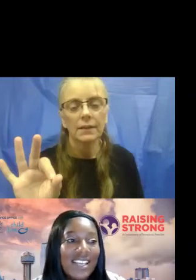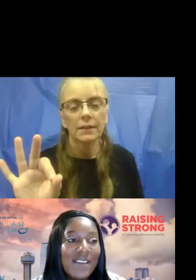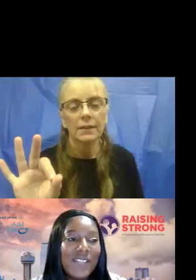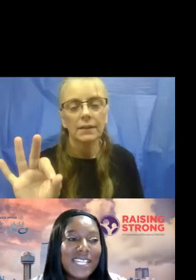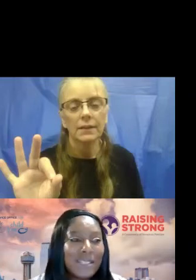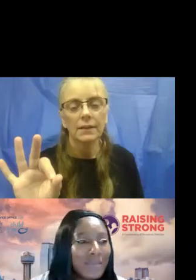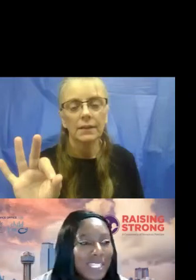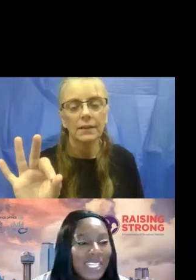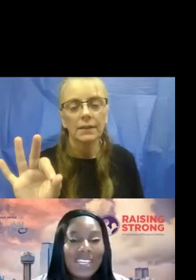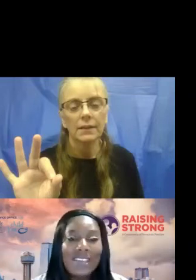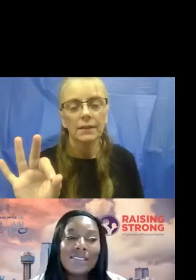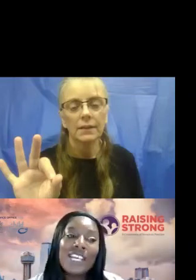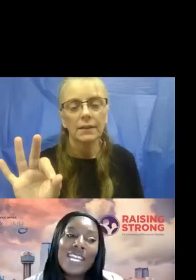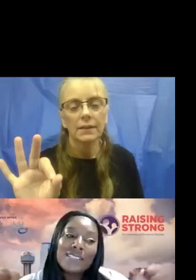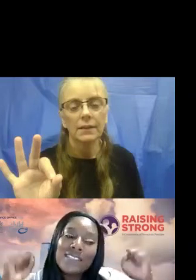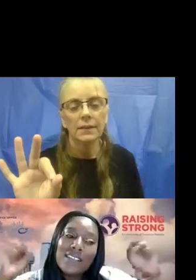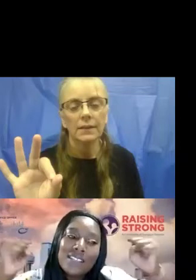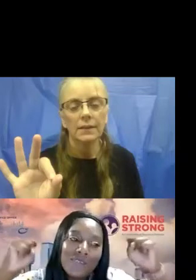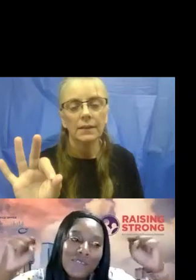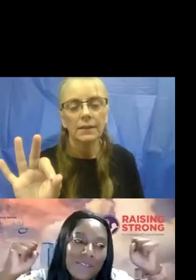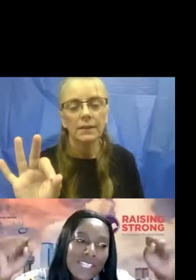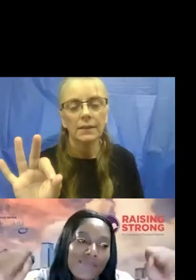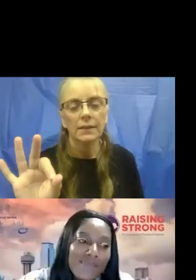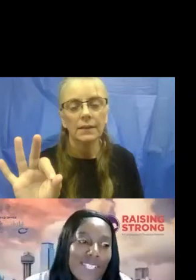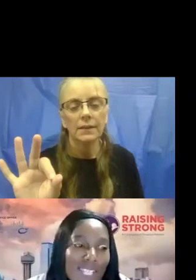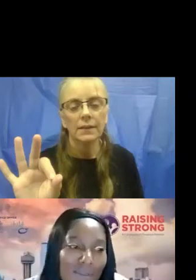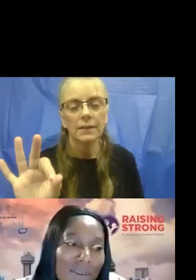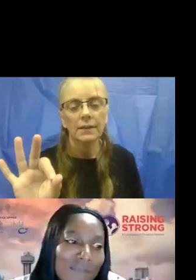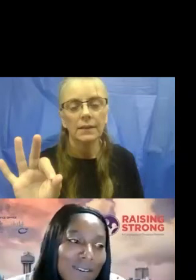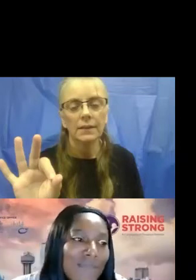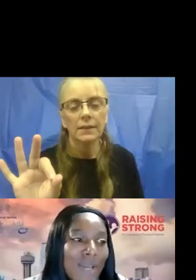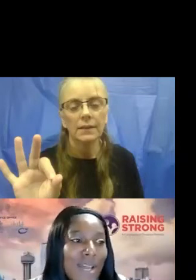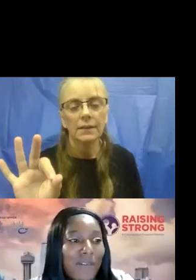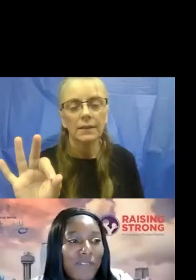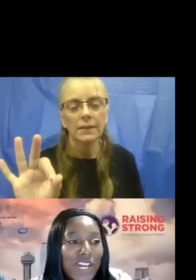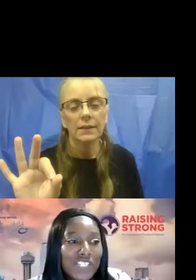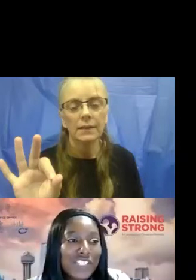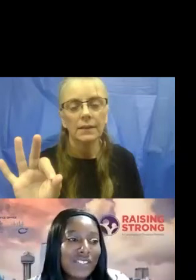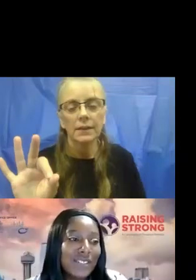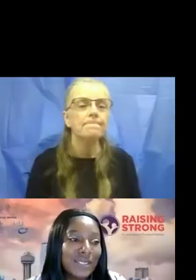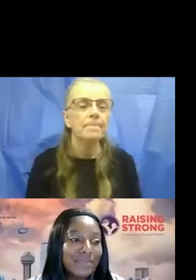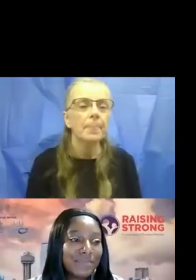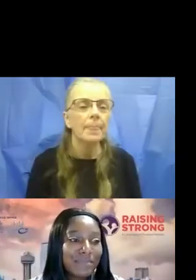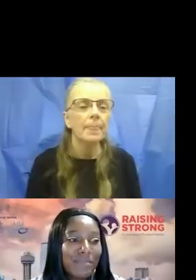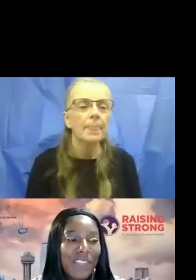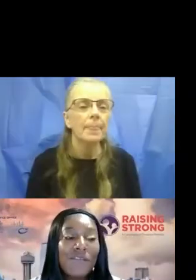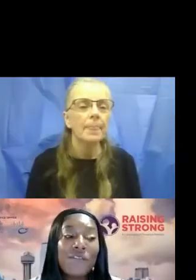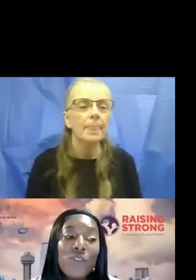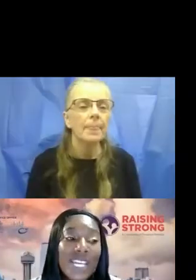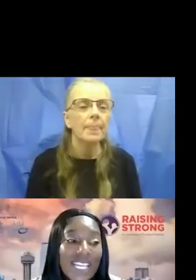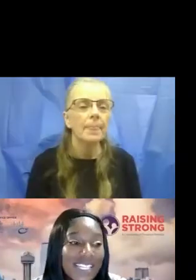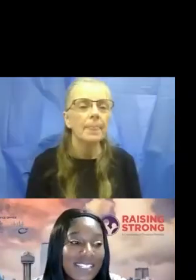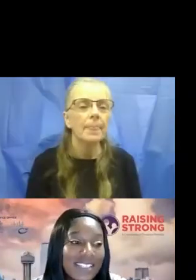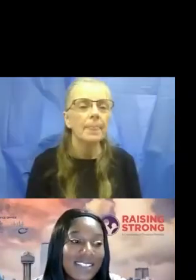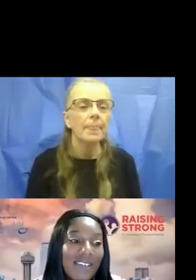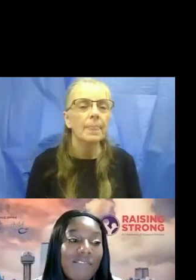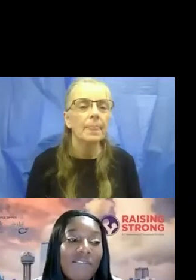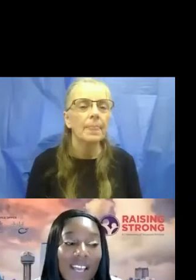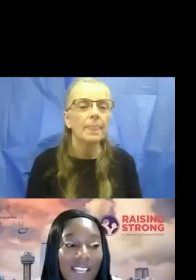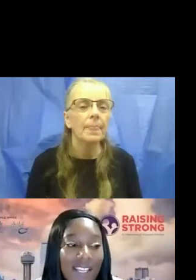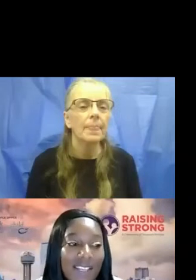foundation, flexibility. Shout out to the nurses for the flexibility. Woo woo. Functional,